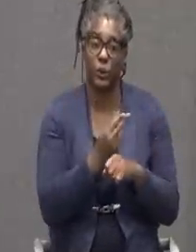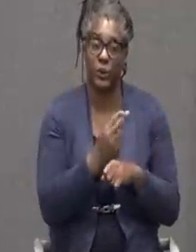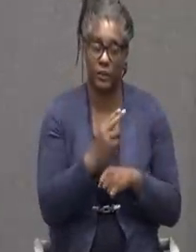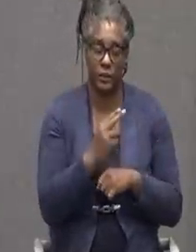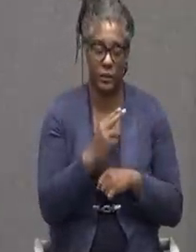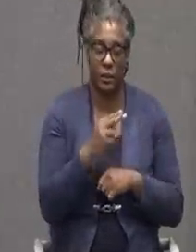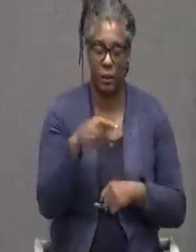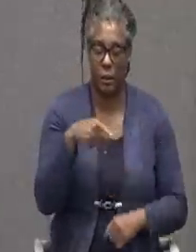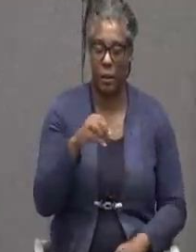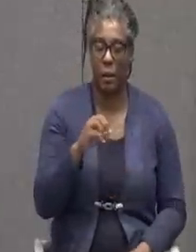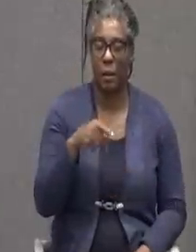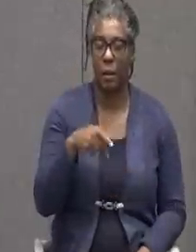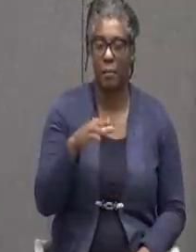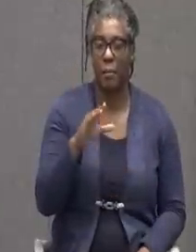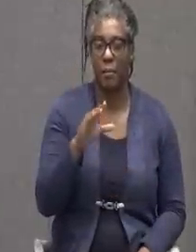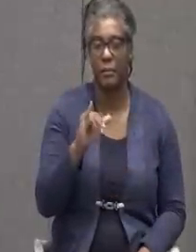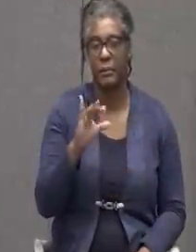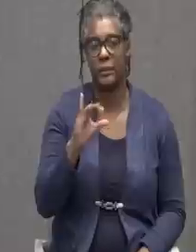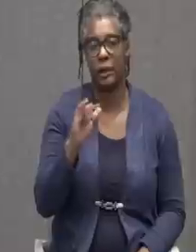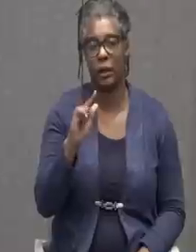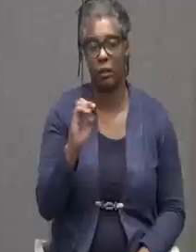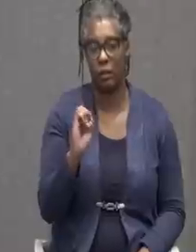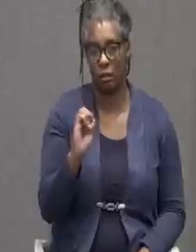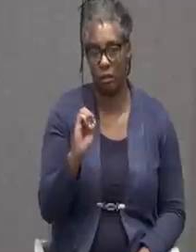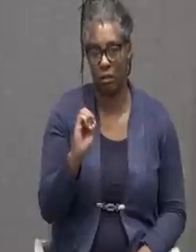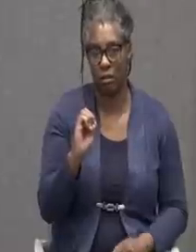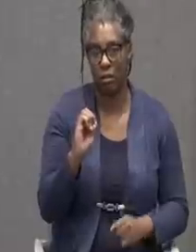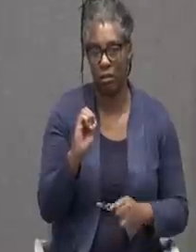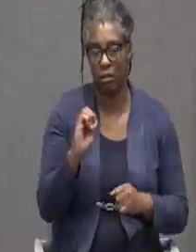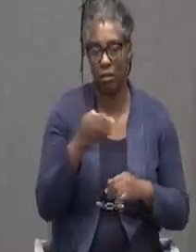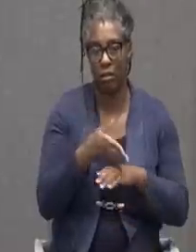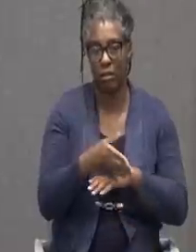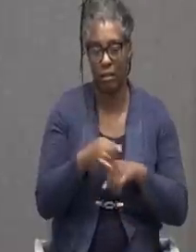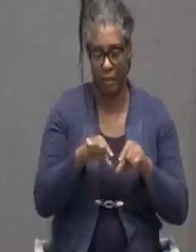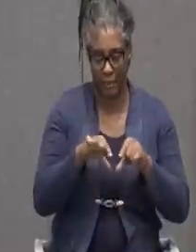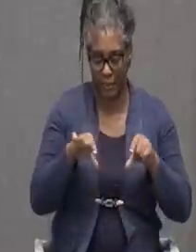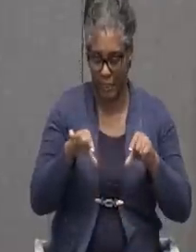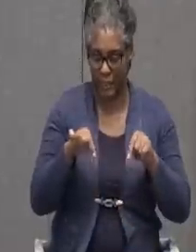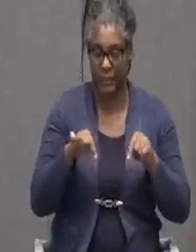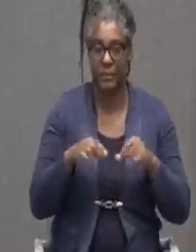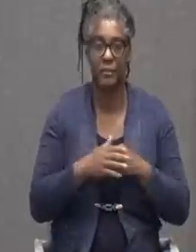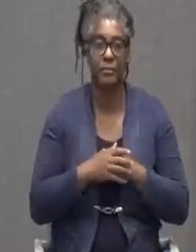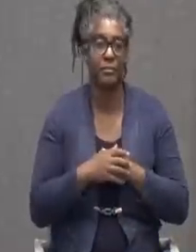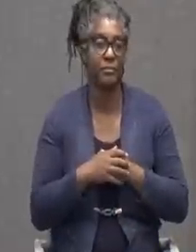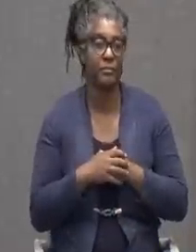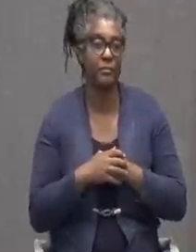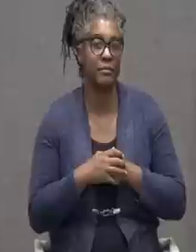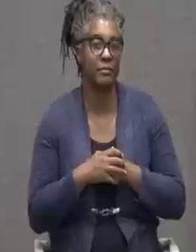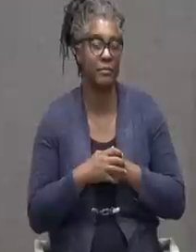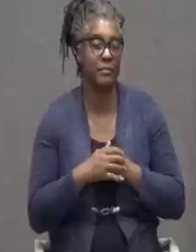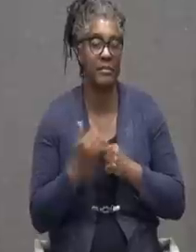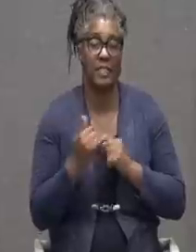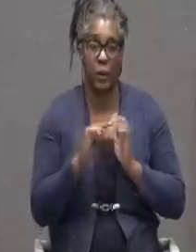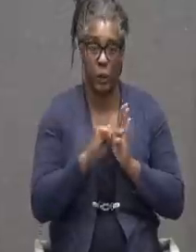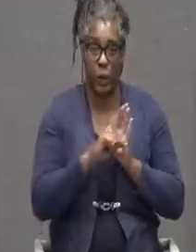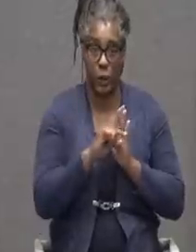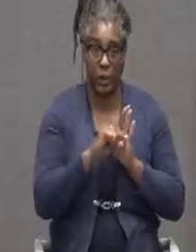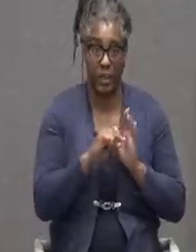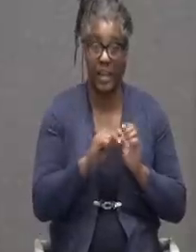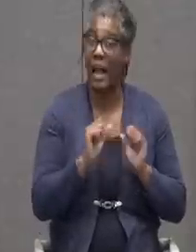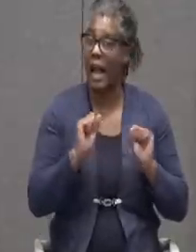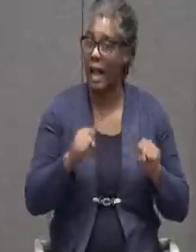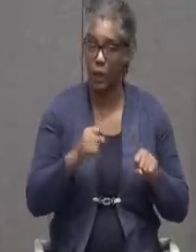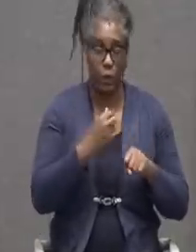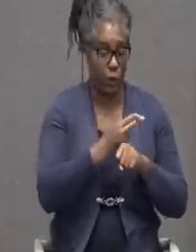out. I'm just gonna put a little glue. Oh yeah, there we go. Now again, I could use the glue